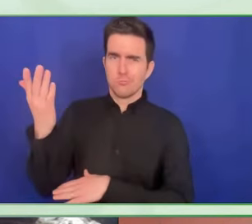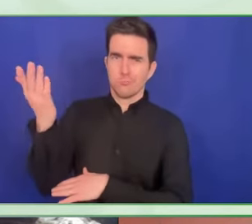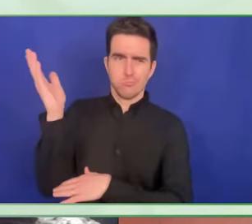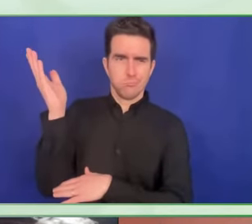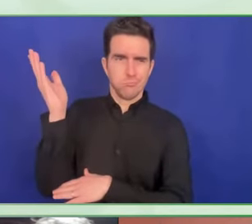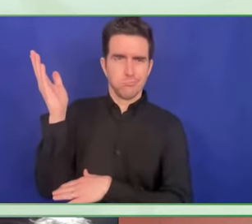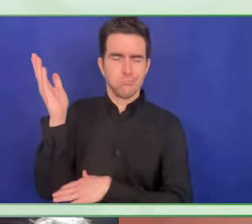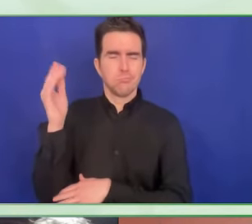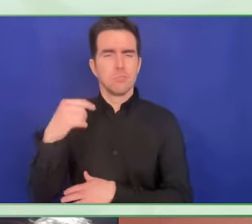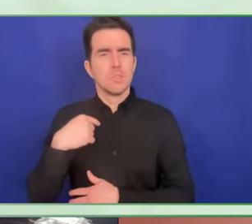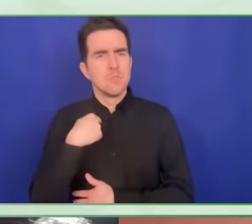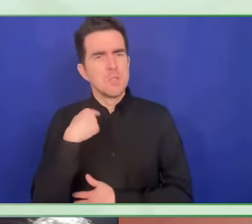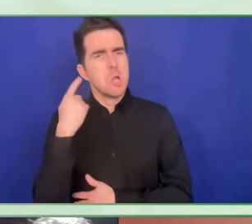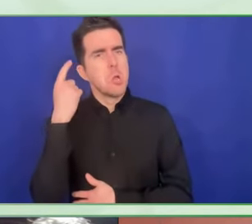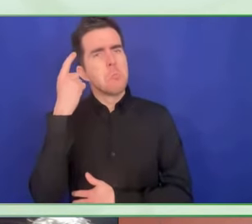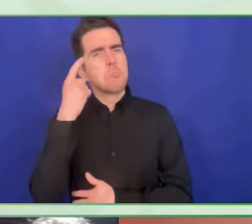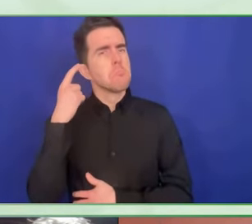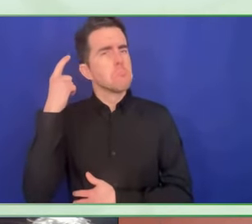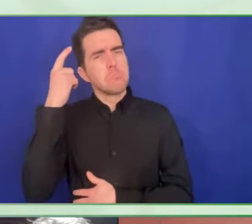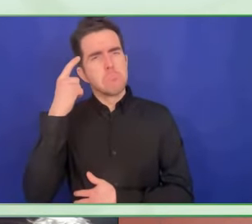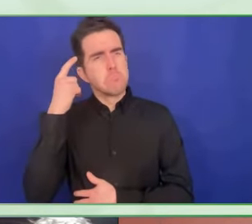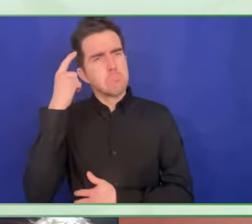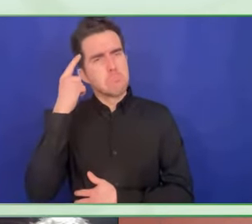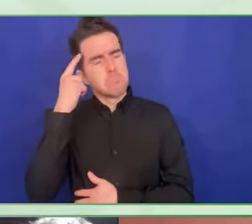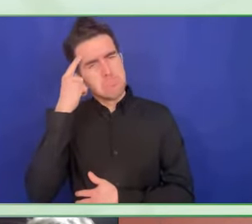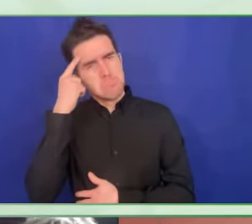that are feeling male. Because in my feeling,